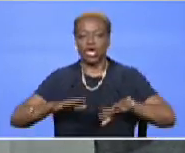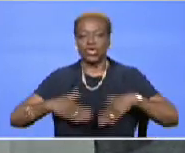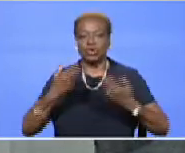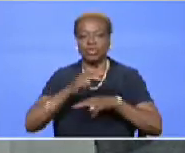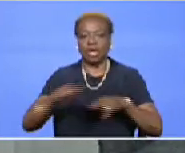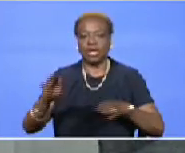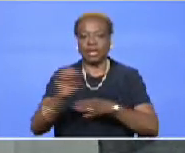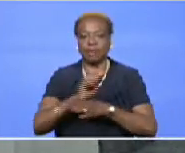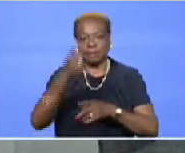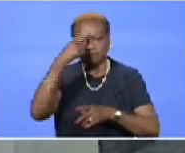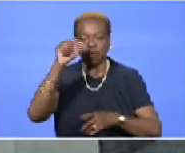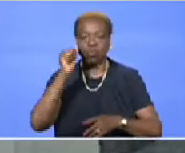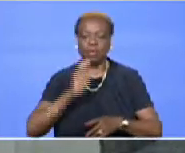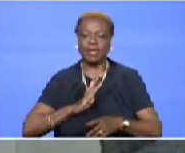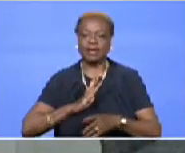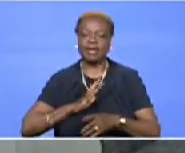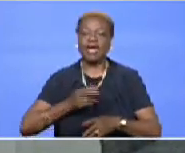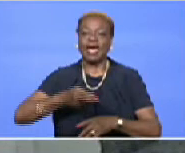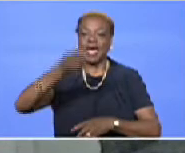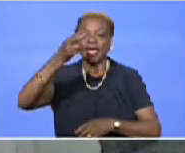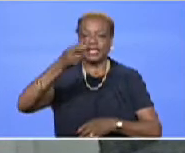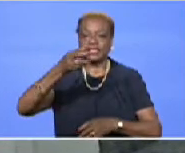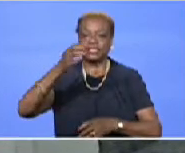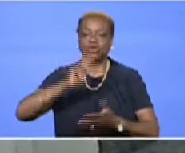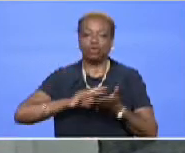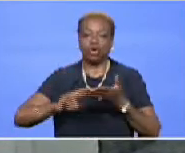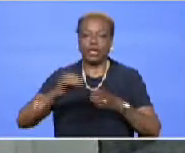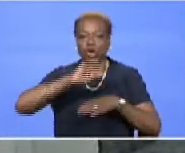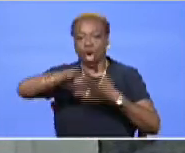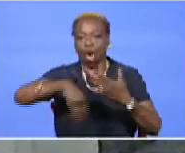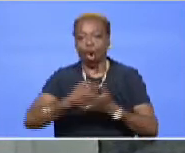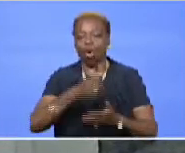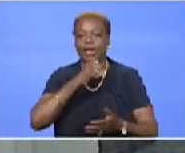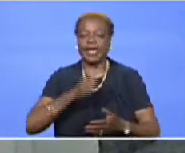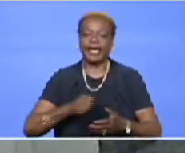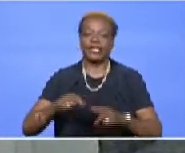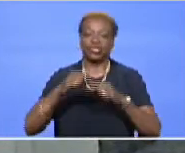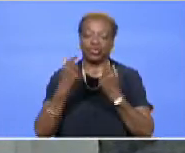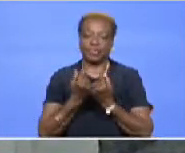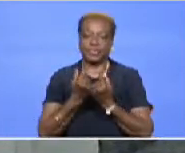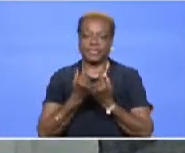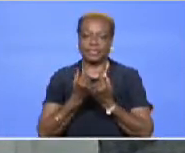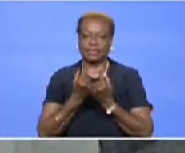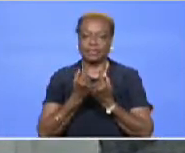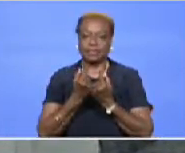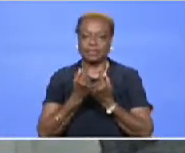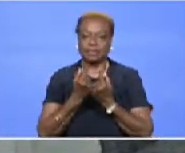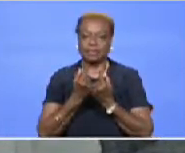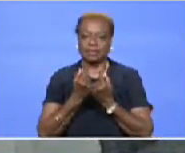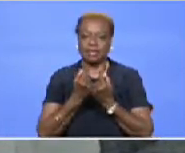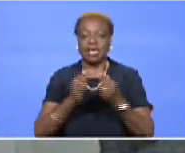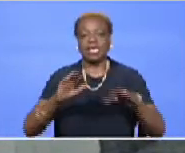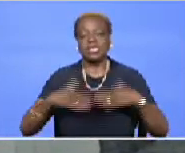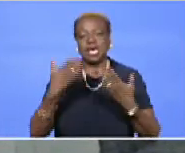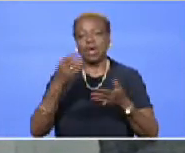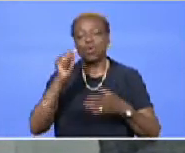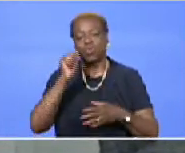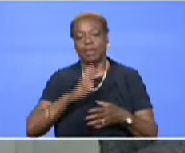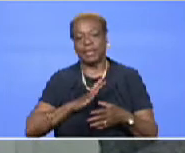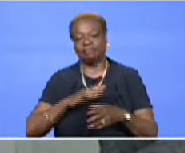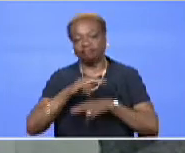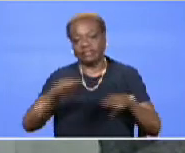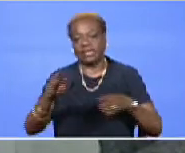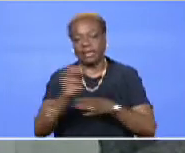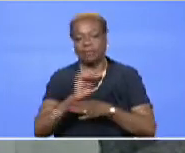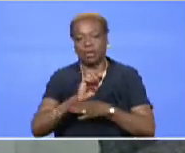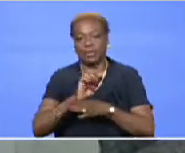for women was highest recorded in all age groups. The unemployment rate for young women reached